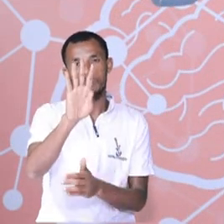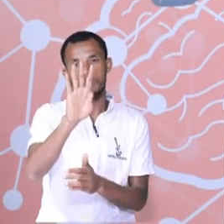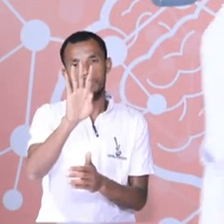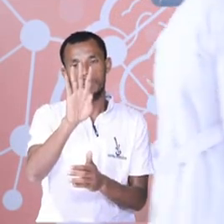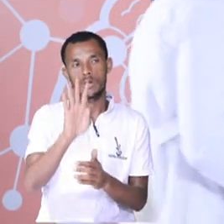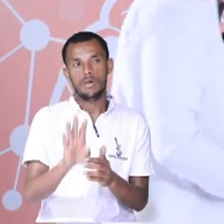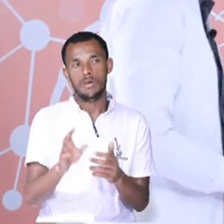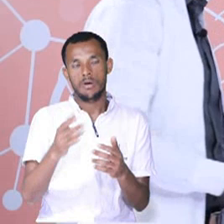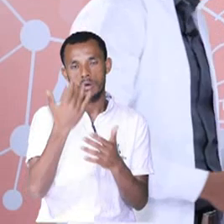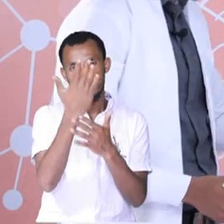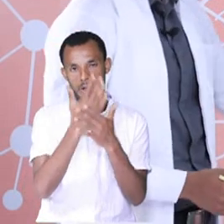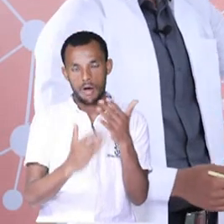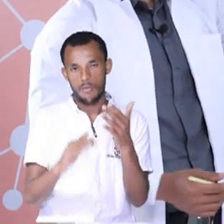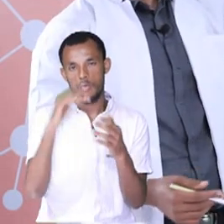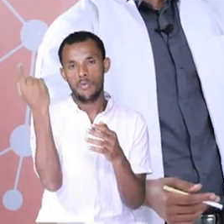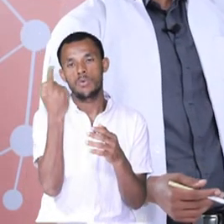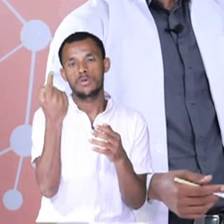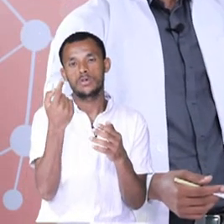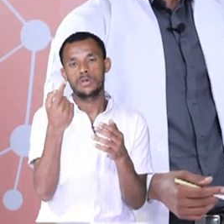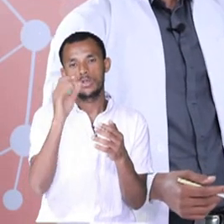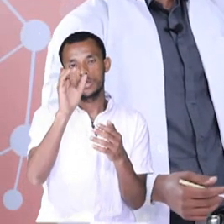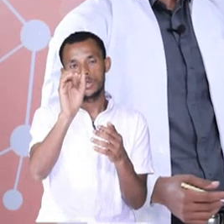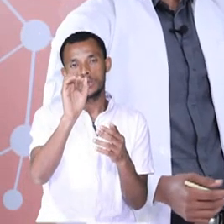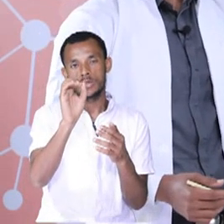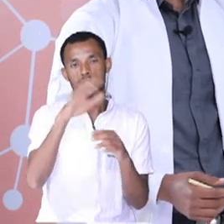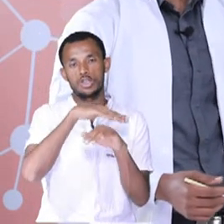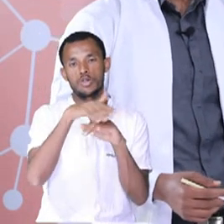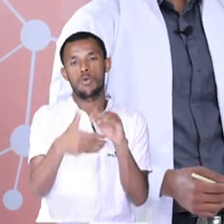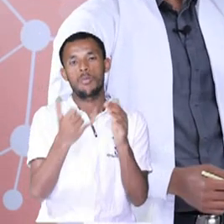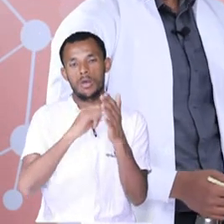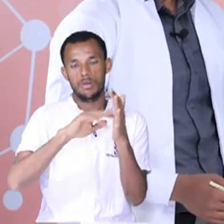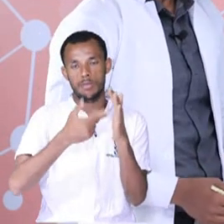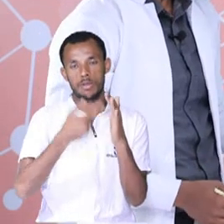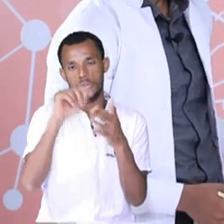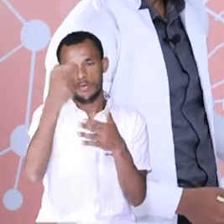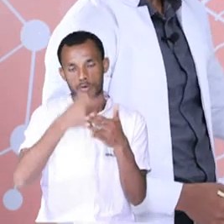graph is have always a 0 slope. That means